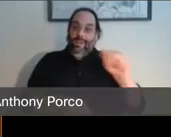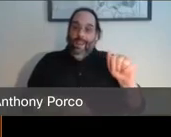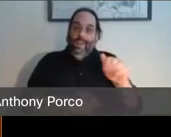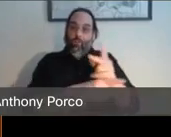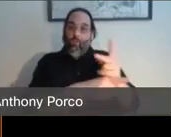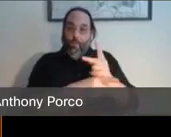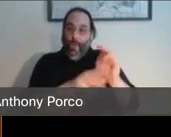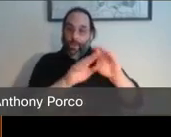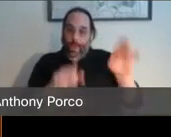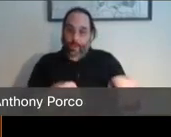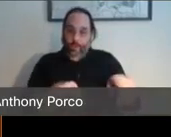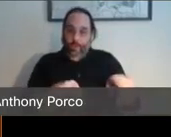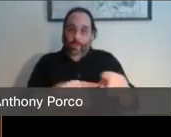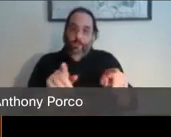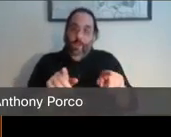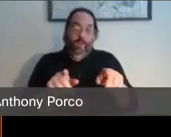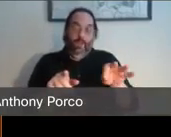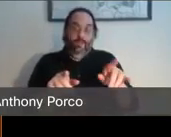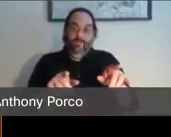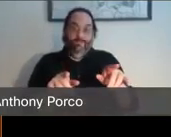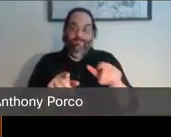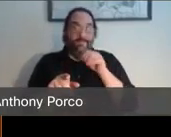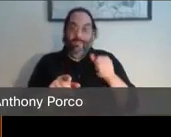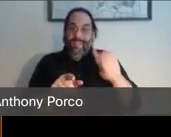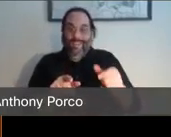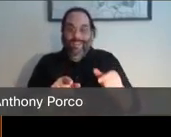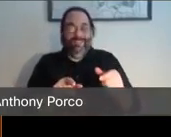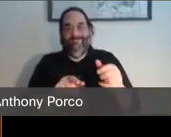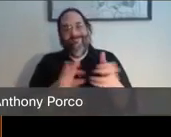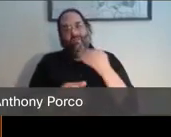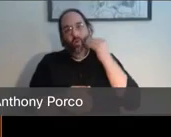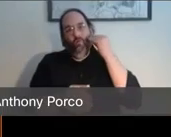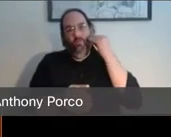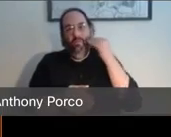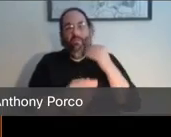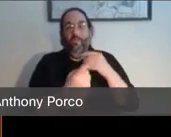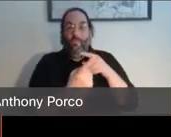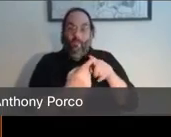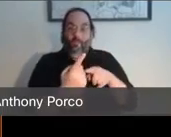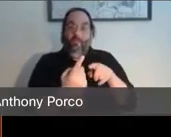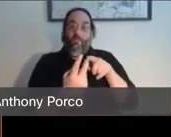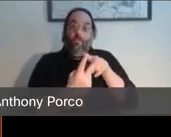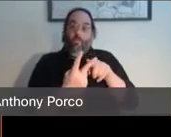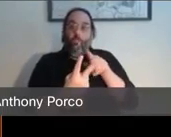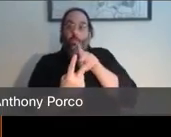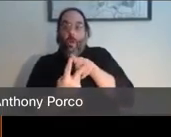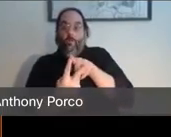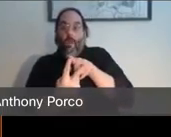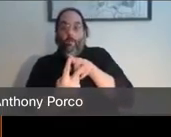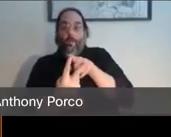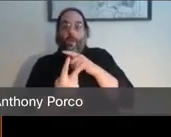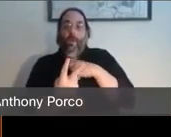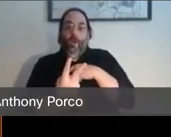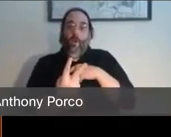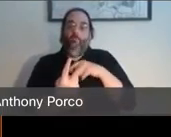housing. They would have otherwise been homeless. And one of them, with the collaboration of my RSA